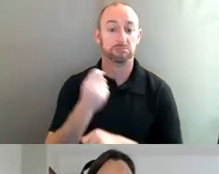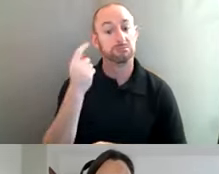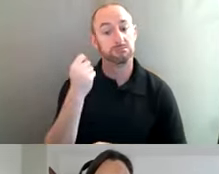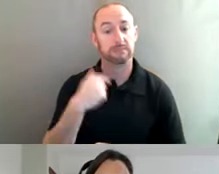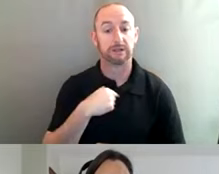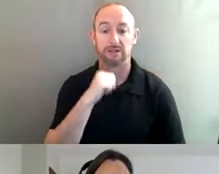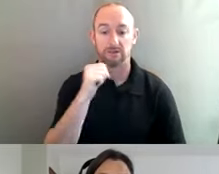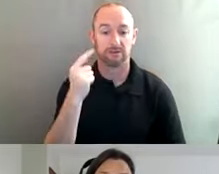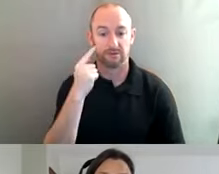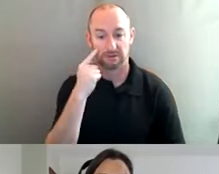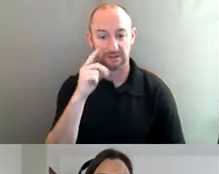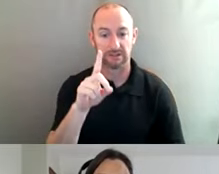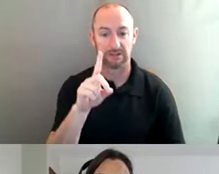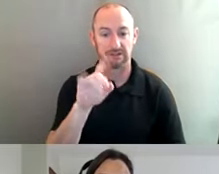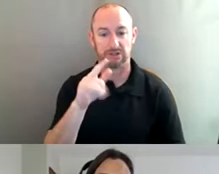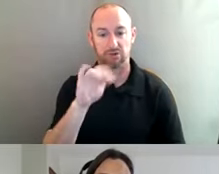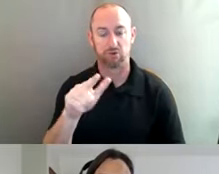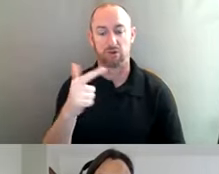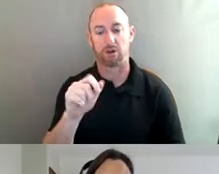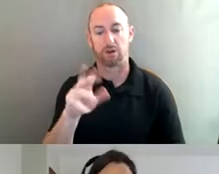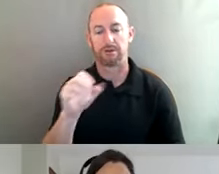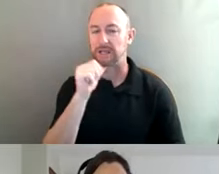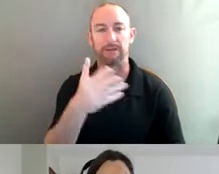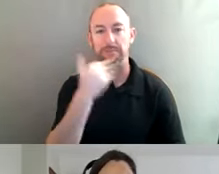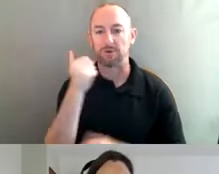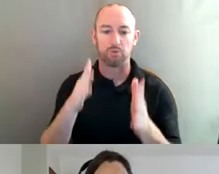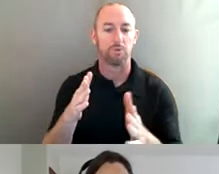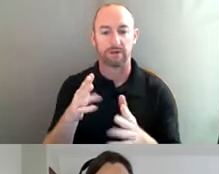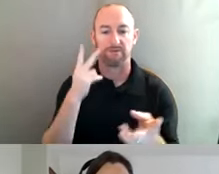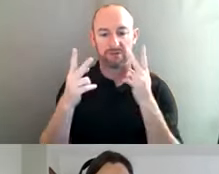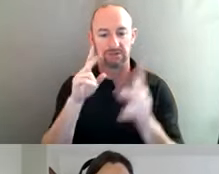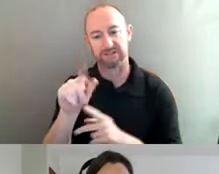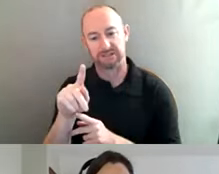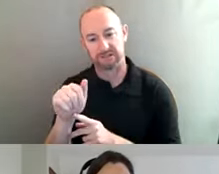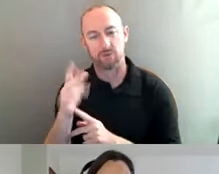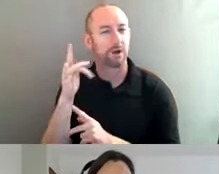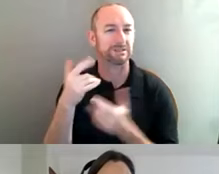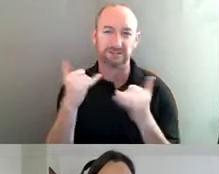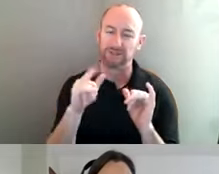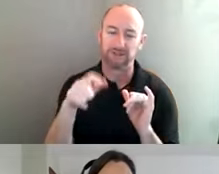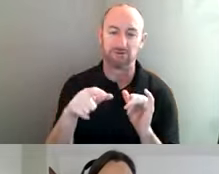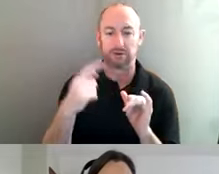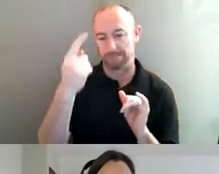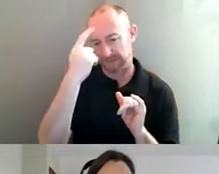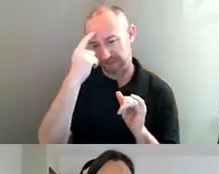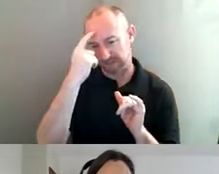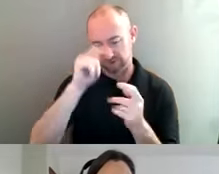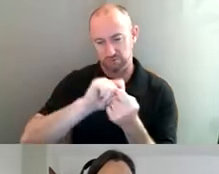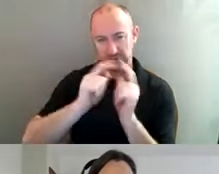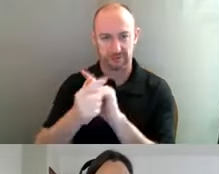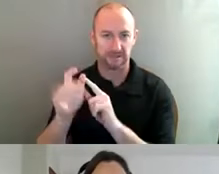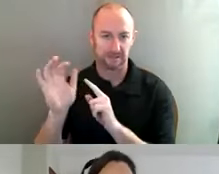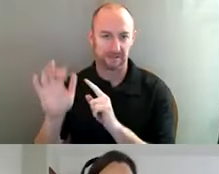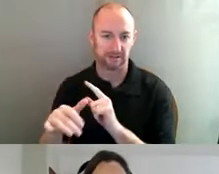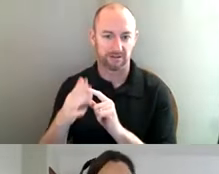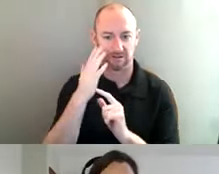that, you know, a digital globe is the best way to visualize data, because there's still a lot of having to mentally translate that,